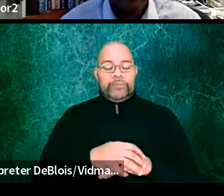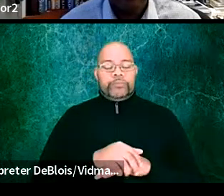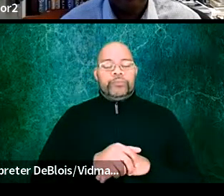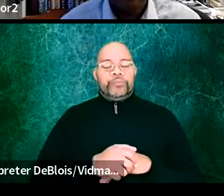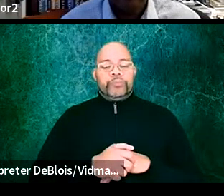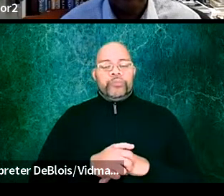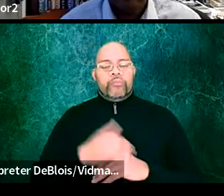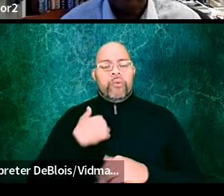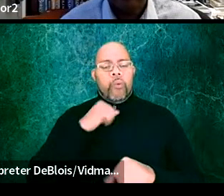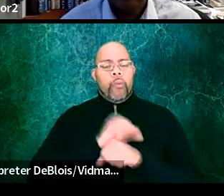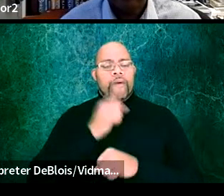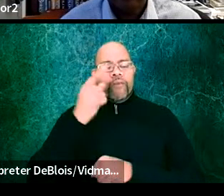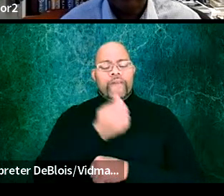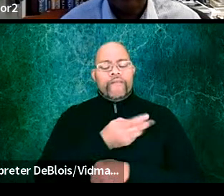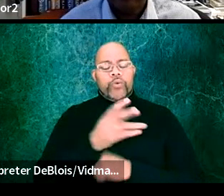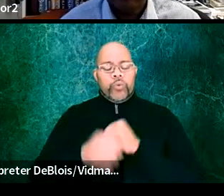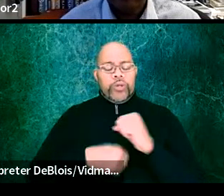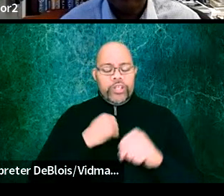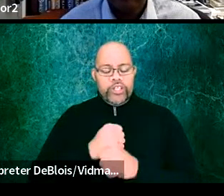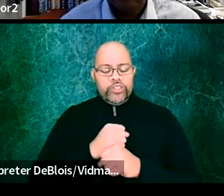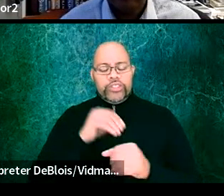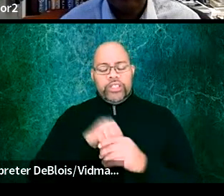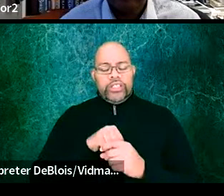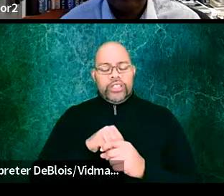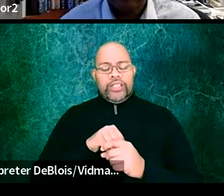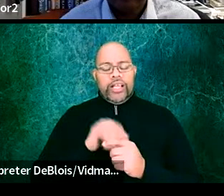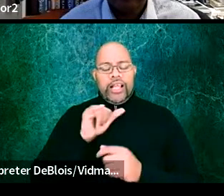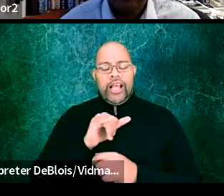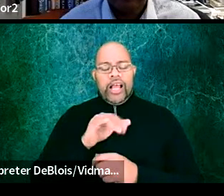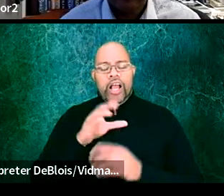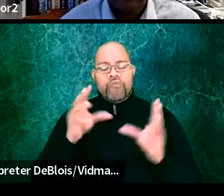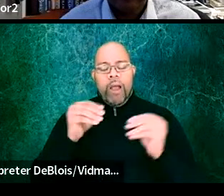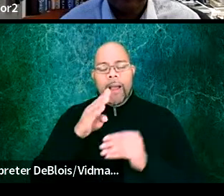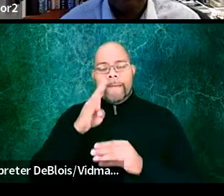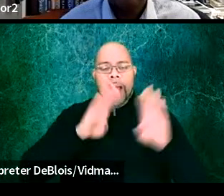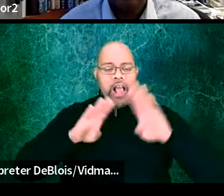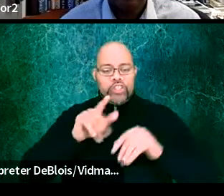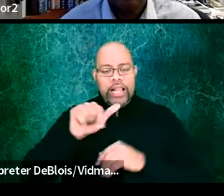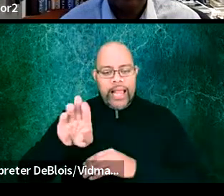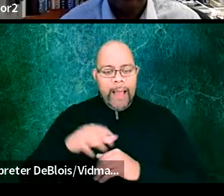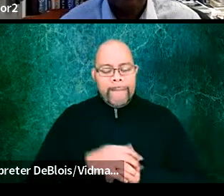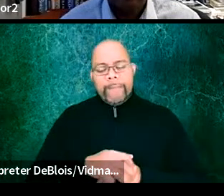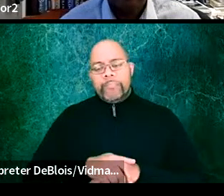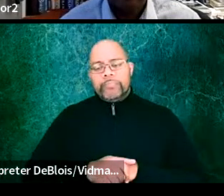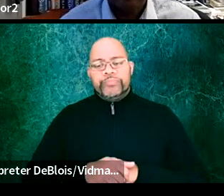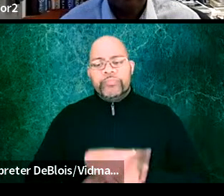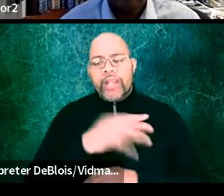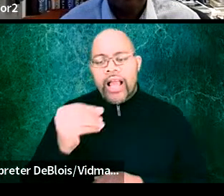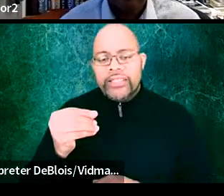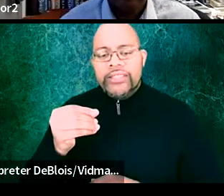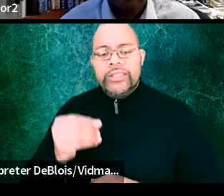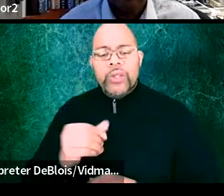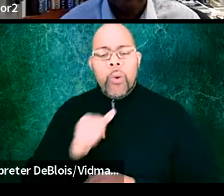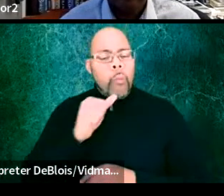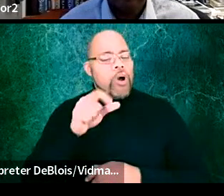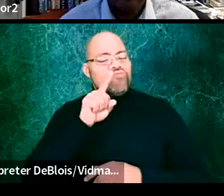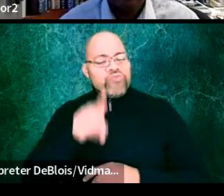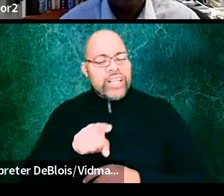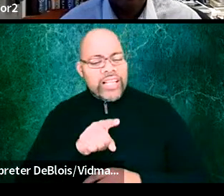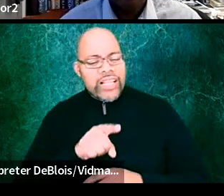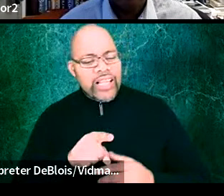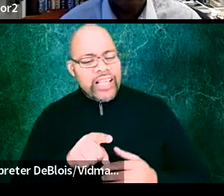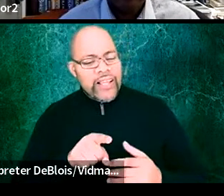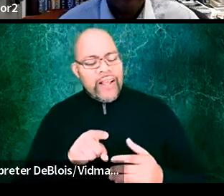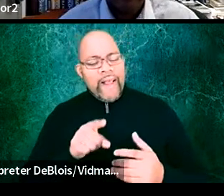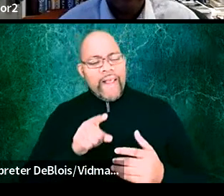I worked for a few years in a like crab biology lab. And it wasn't necessarily,